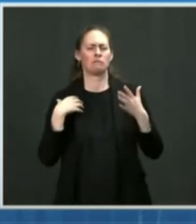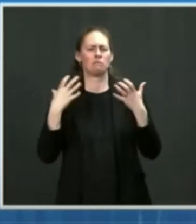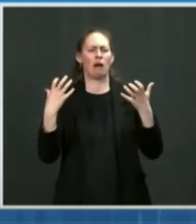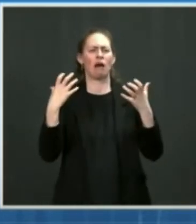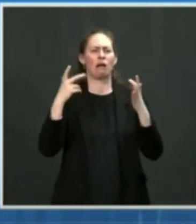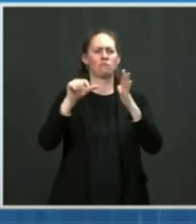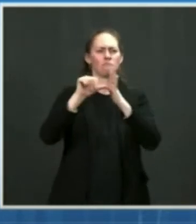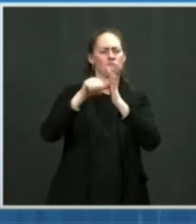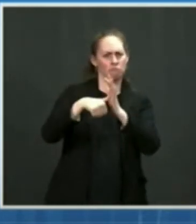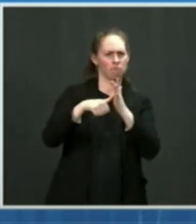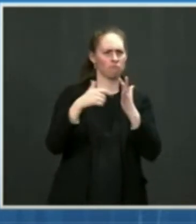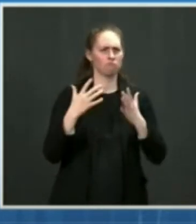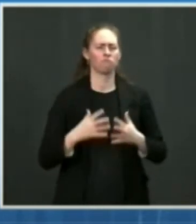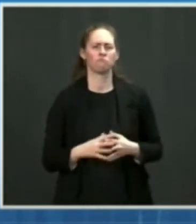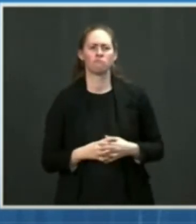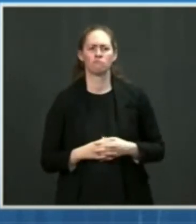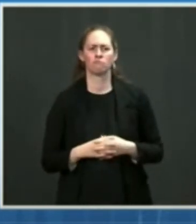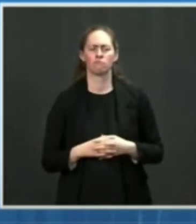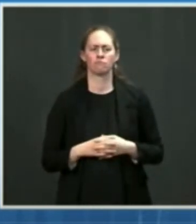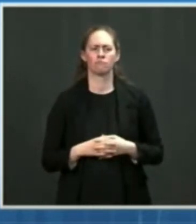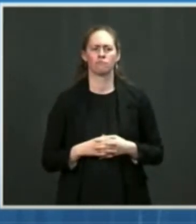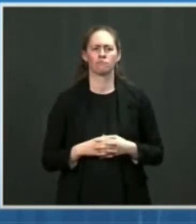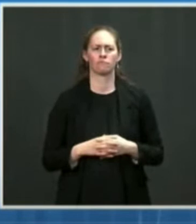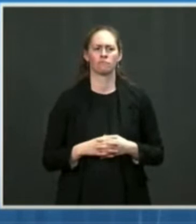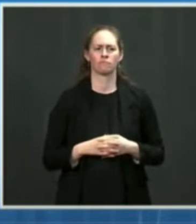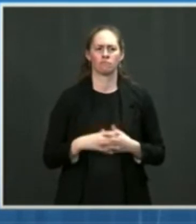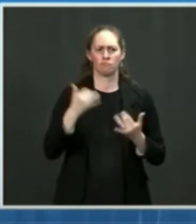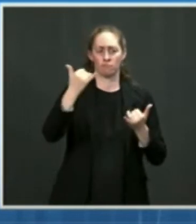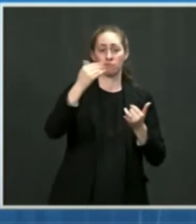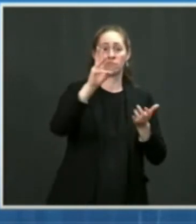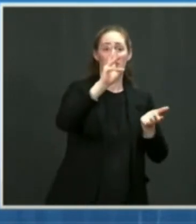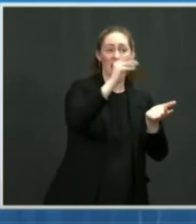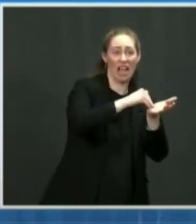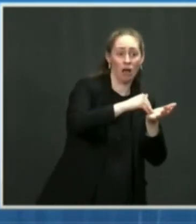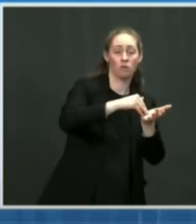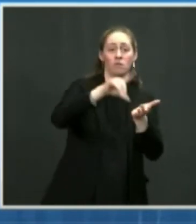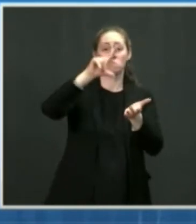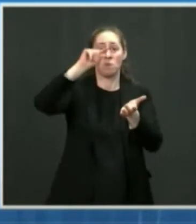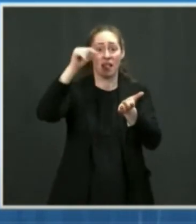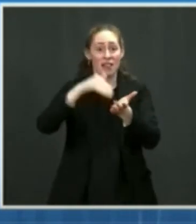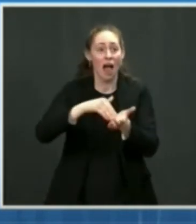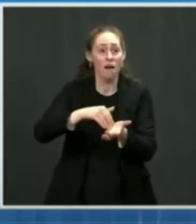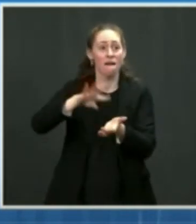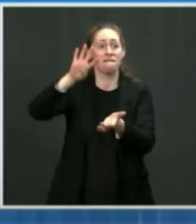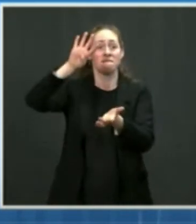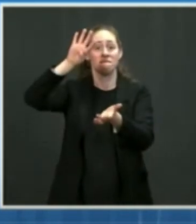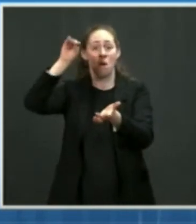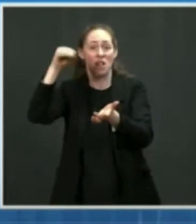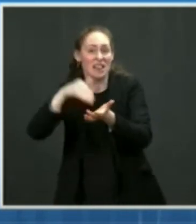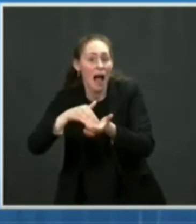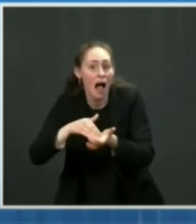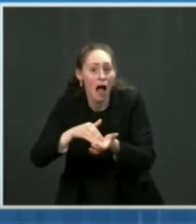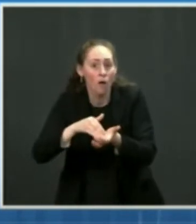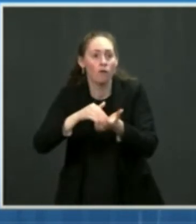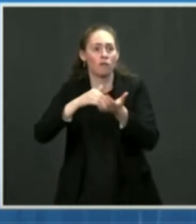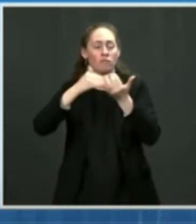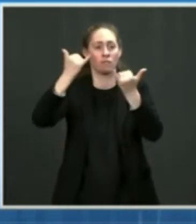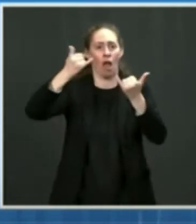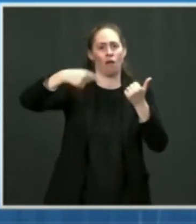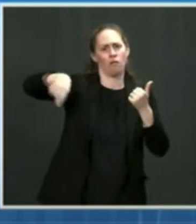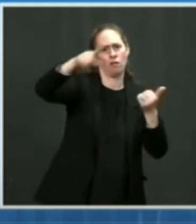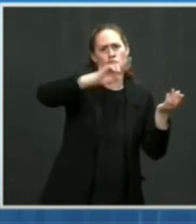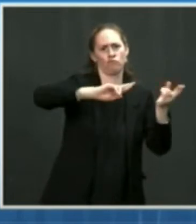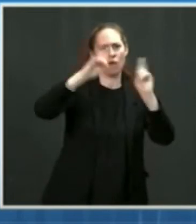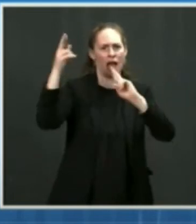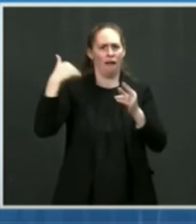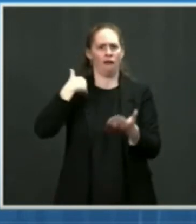6,000 to 10,000 to 20,000 to 30,000 and soon 40,000 pharmacies with available doses. So that takes a little bit